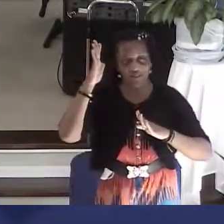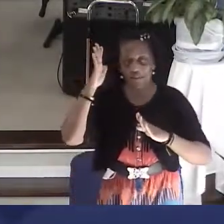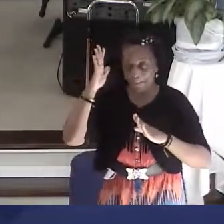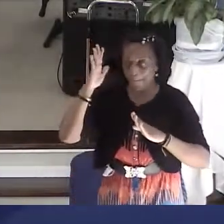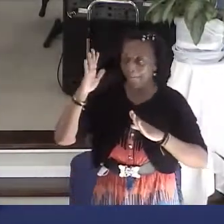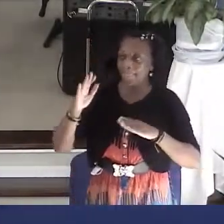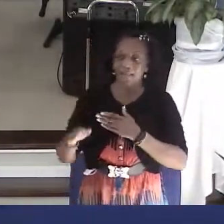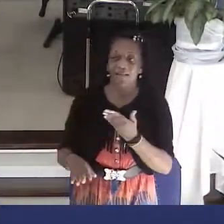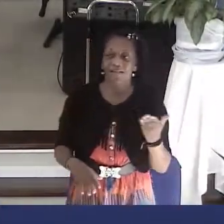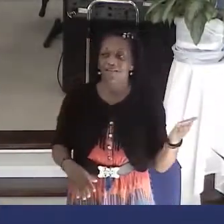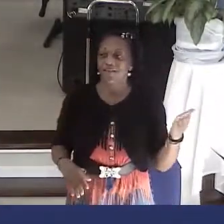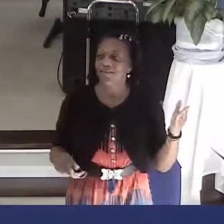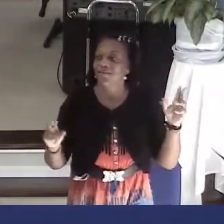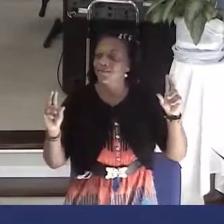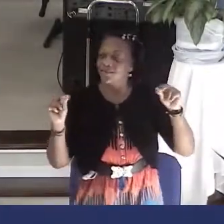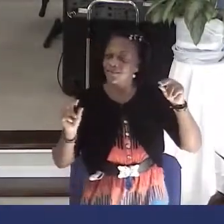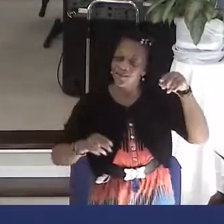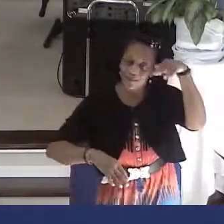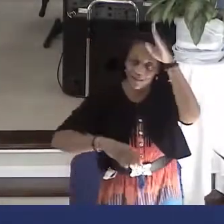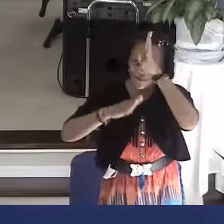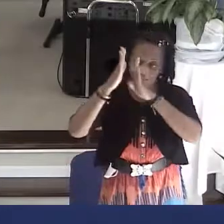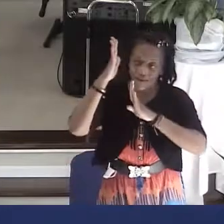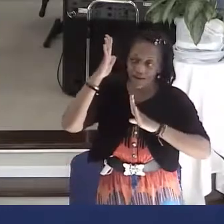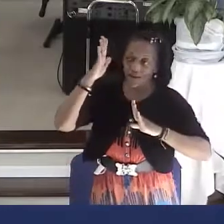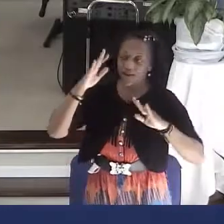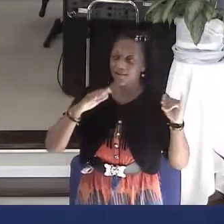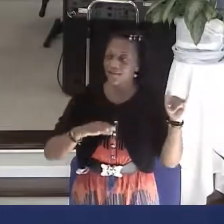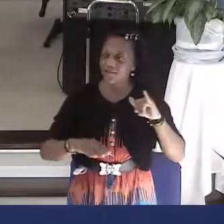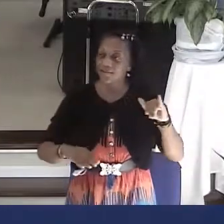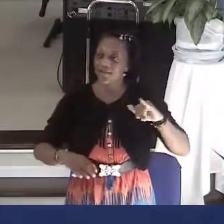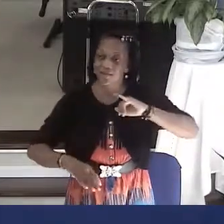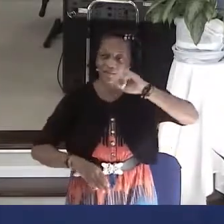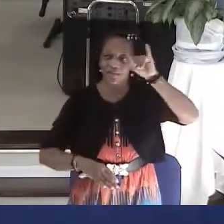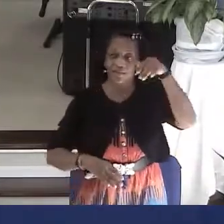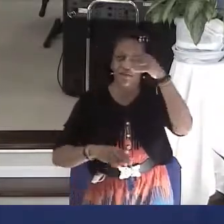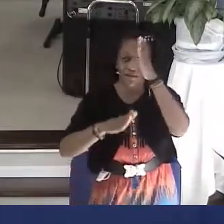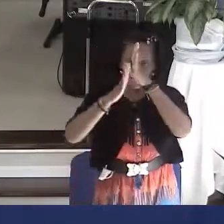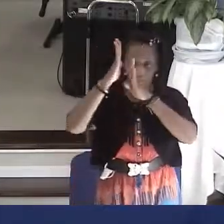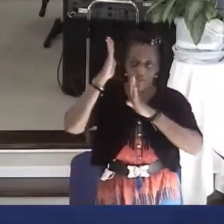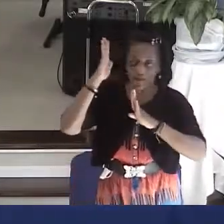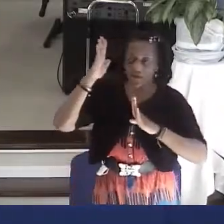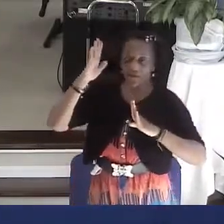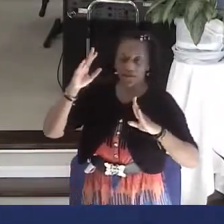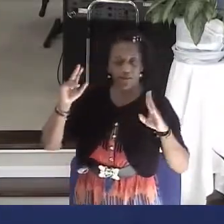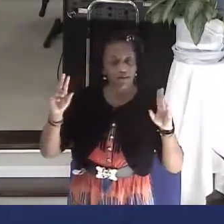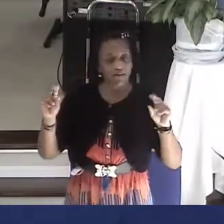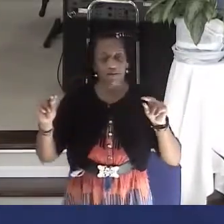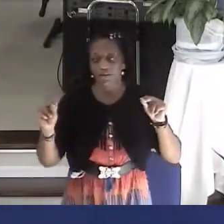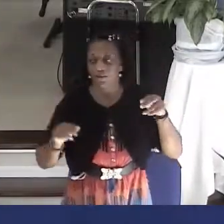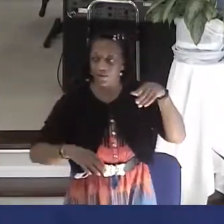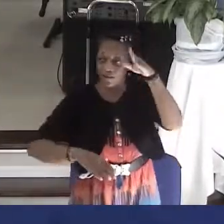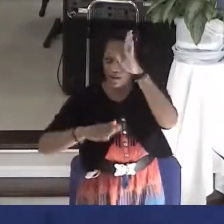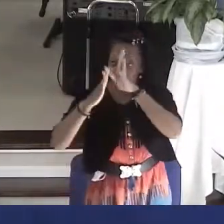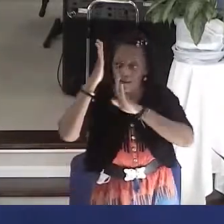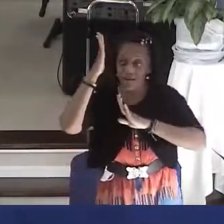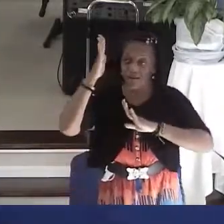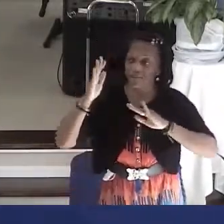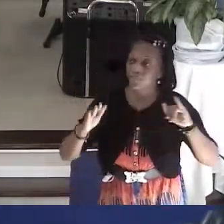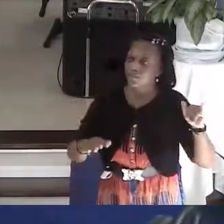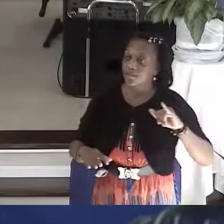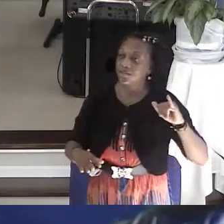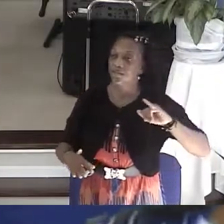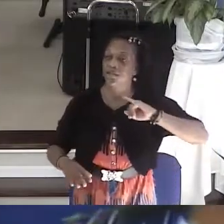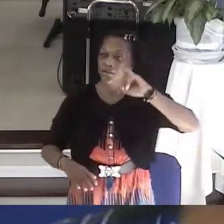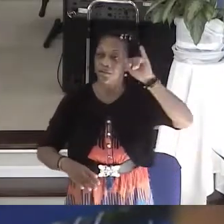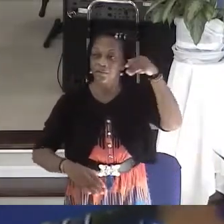Jehovah. There's no God like him. There's no God like Jehovah. Nobody like him. There's no God like Jehovah. There's no God like him. There's no God like Jehovah. No